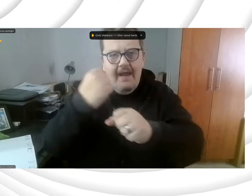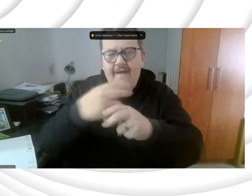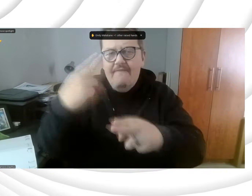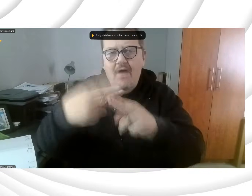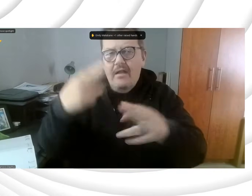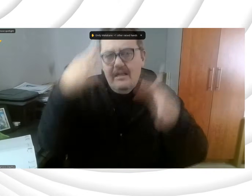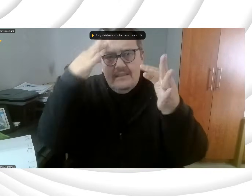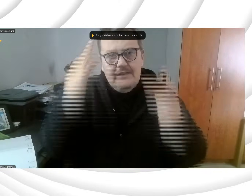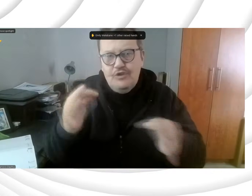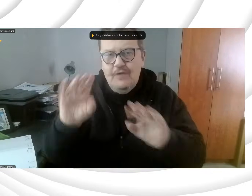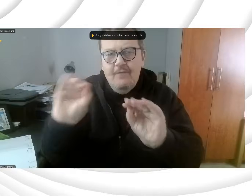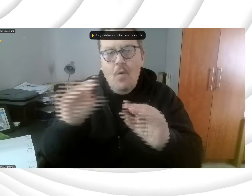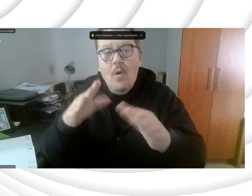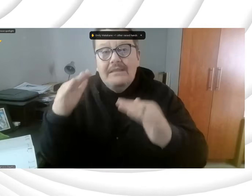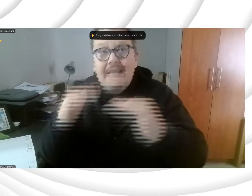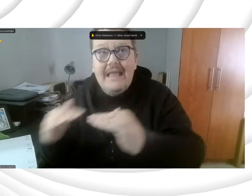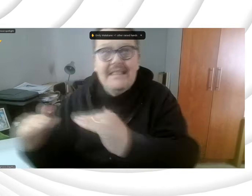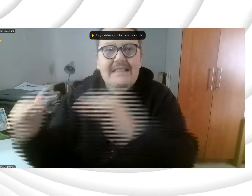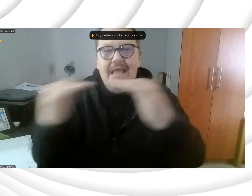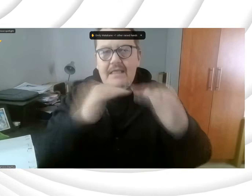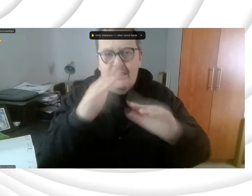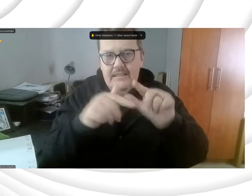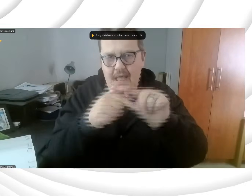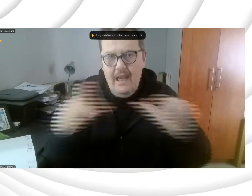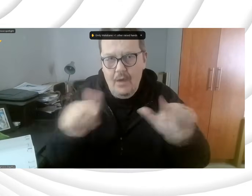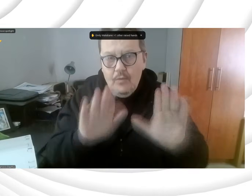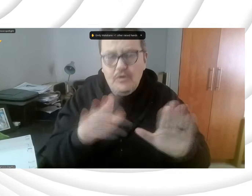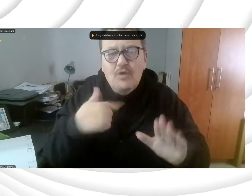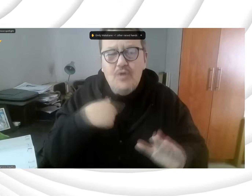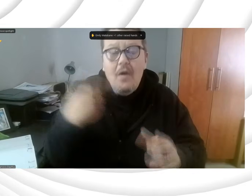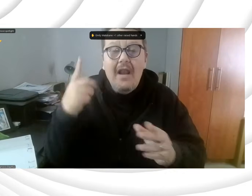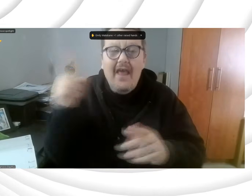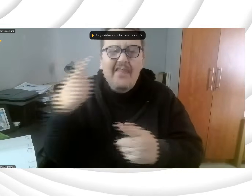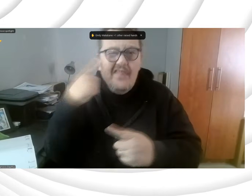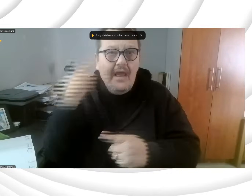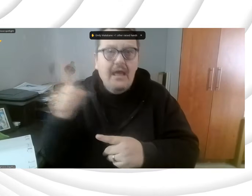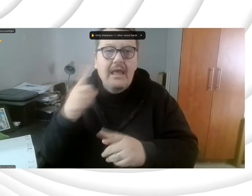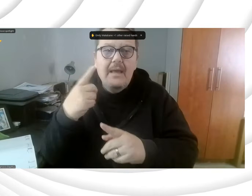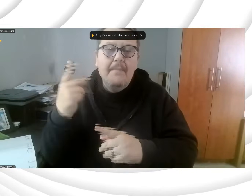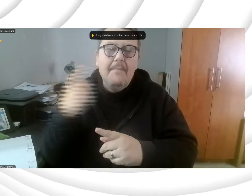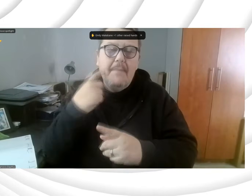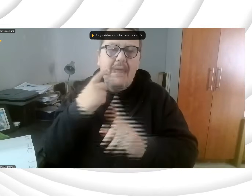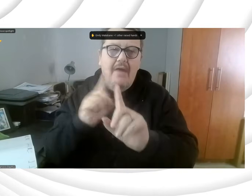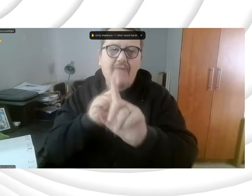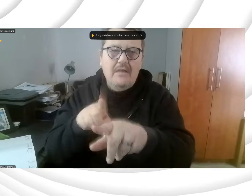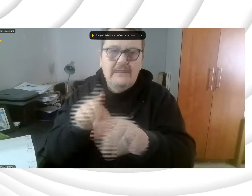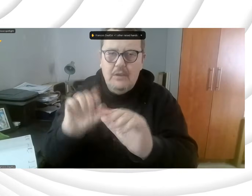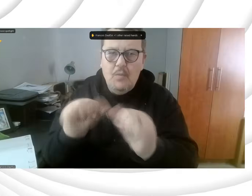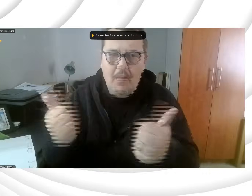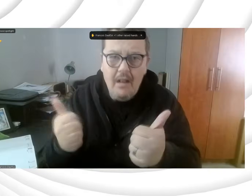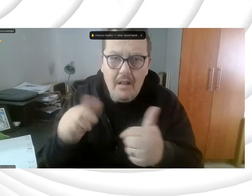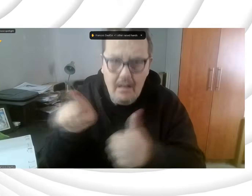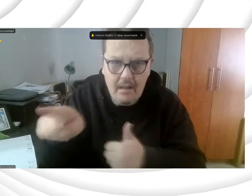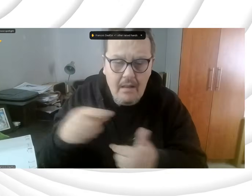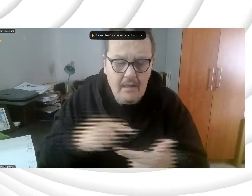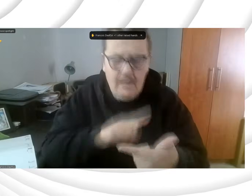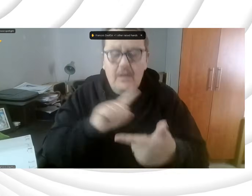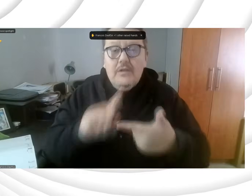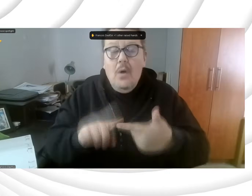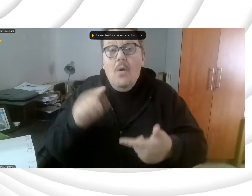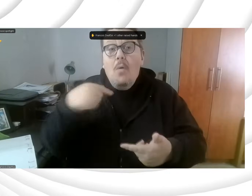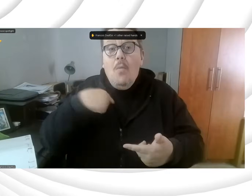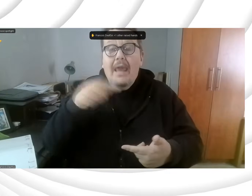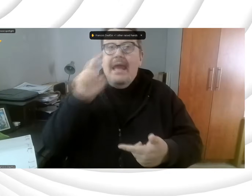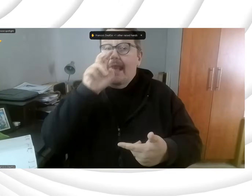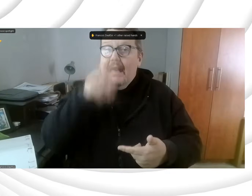that. So we haven't made the final decision on standardizing SASL as yet. And I think that, Bibi, you